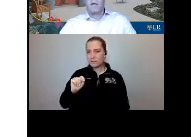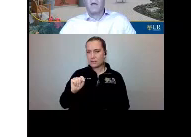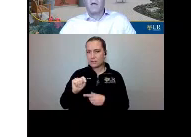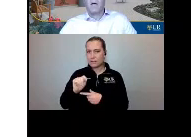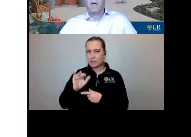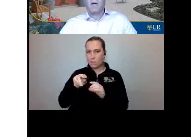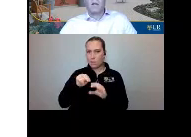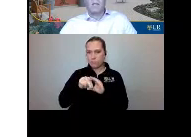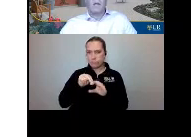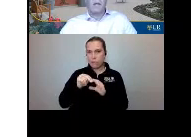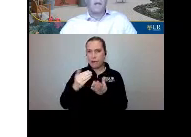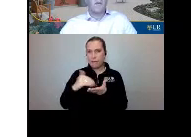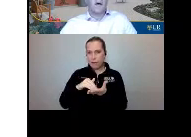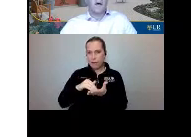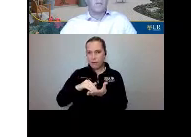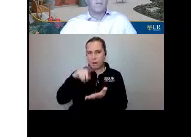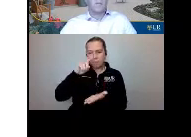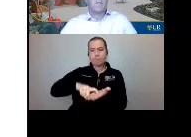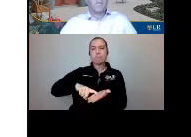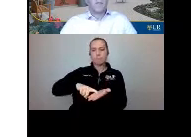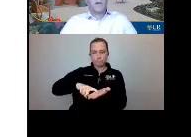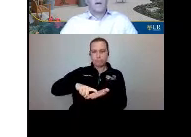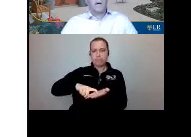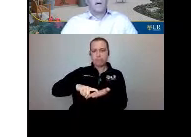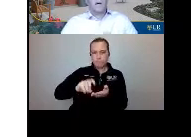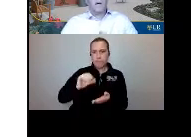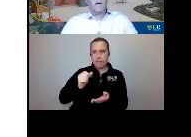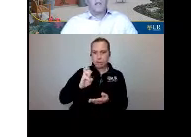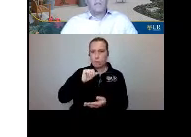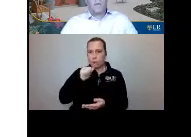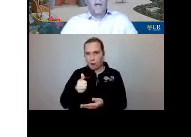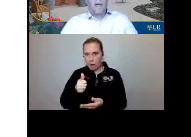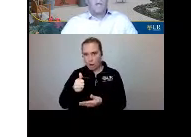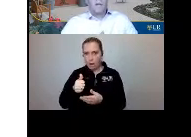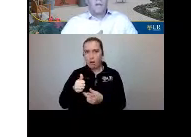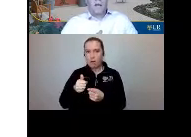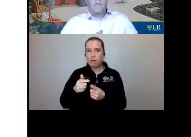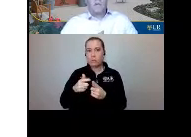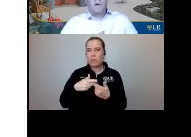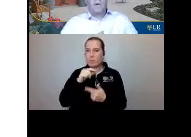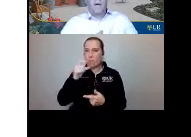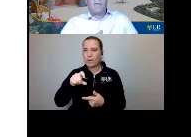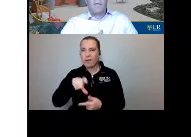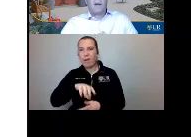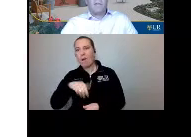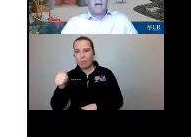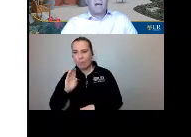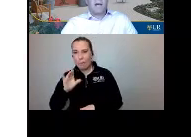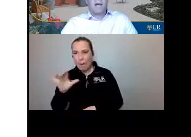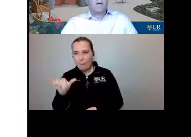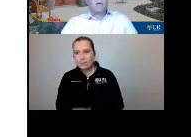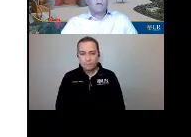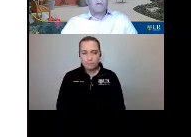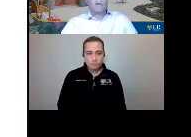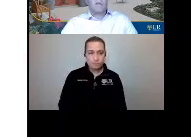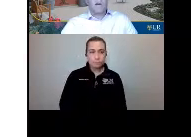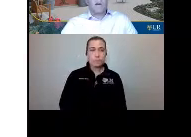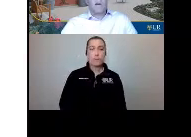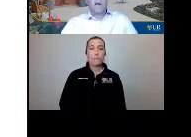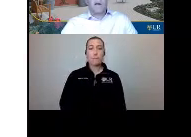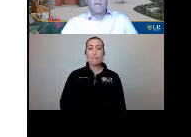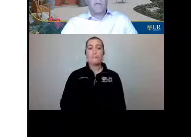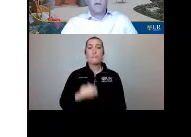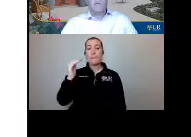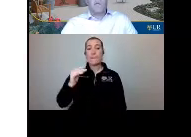that may eliminate the need for biopsy. Subsequent annual exams, so coming back for that second year, third year